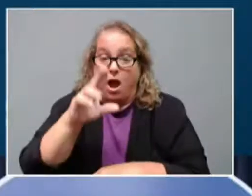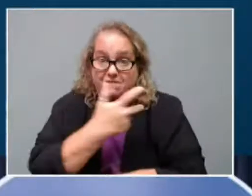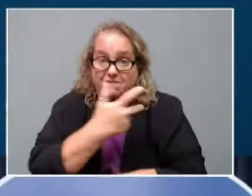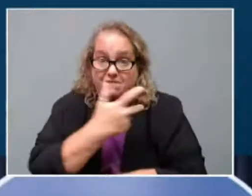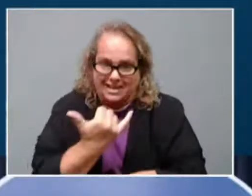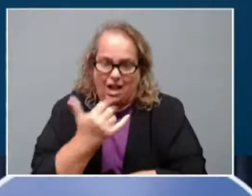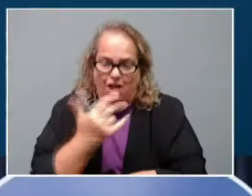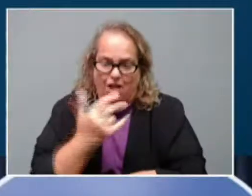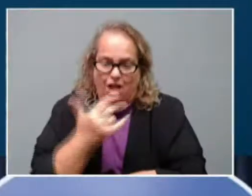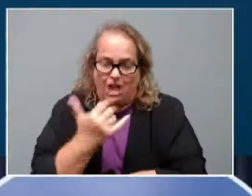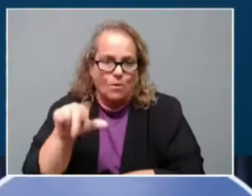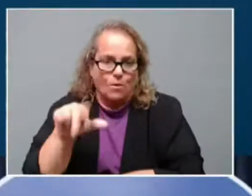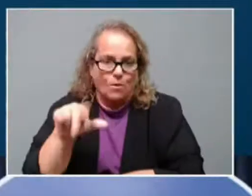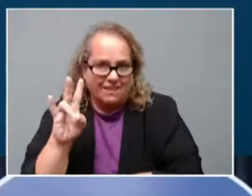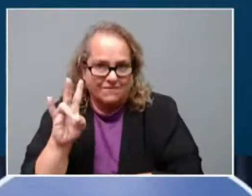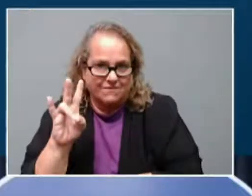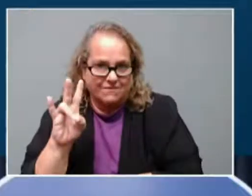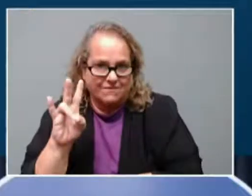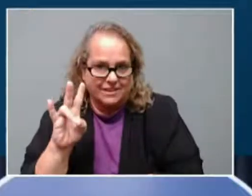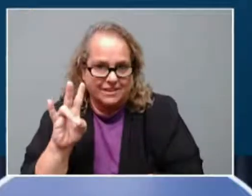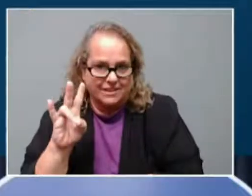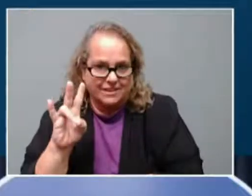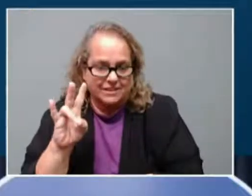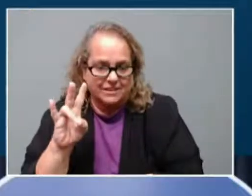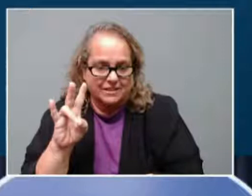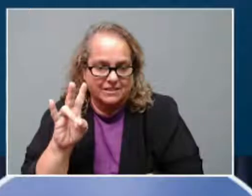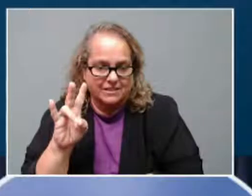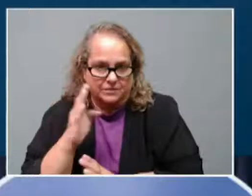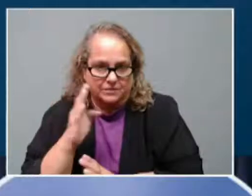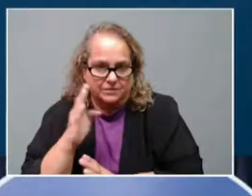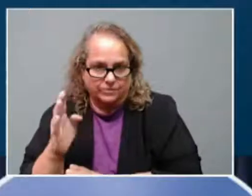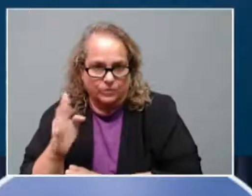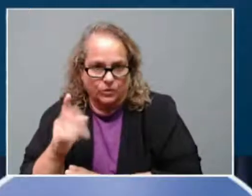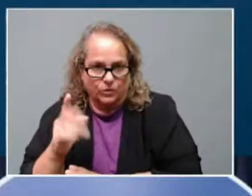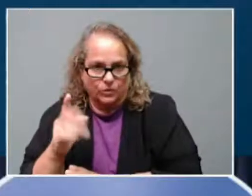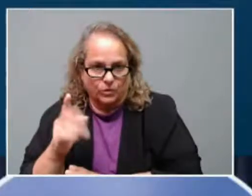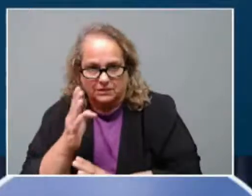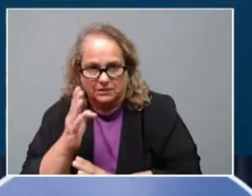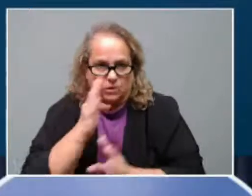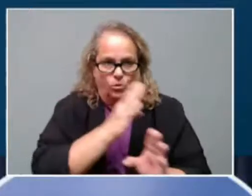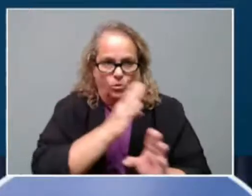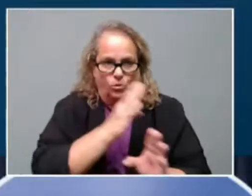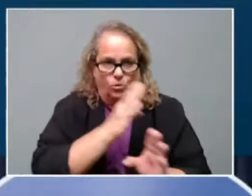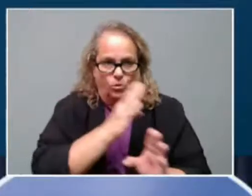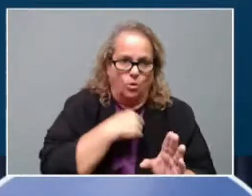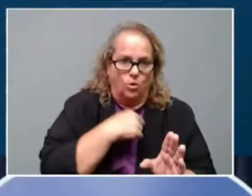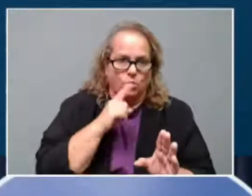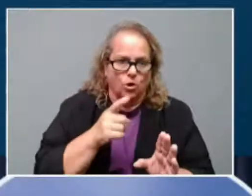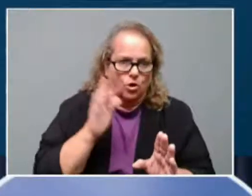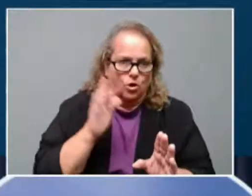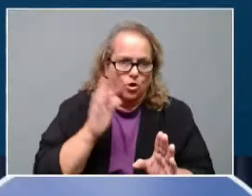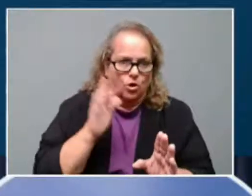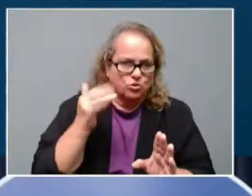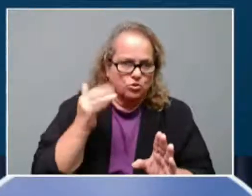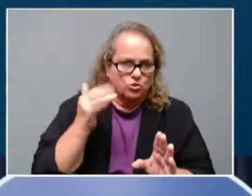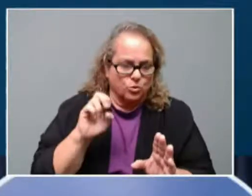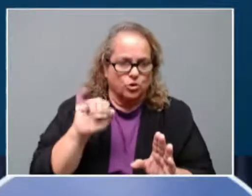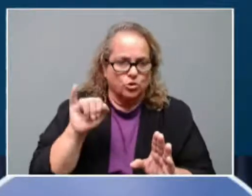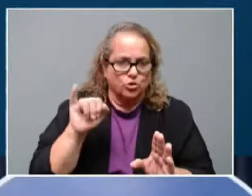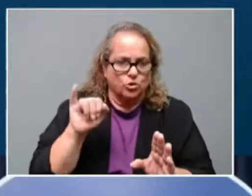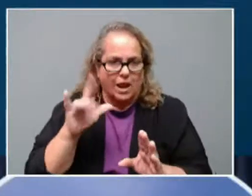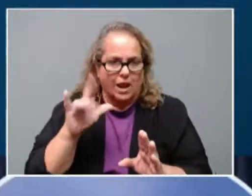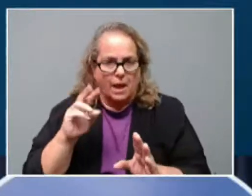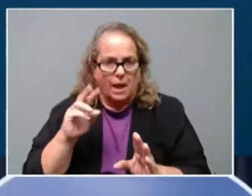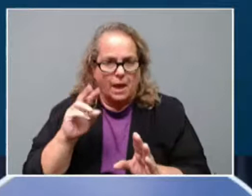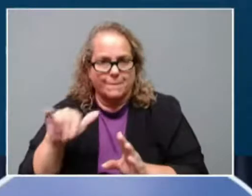3.7. We can stretch that out to where we were back in June, July, May. And of course, that also